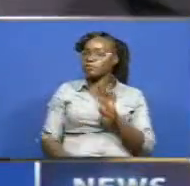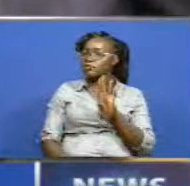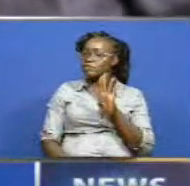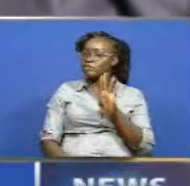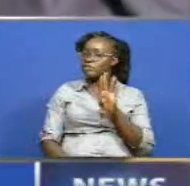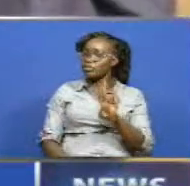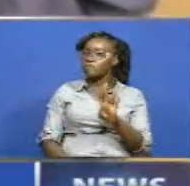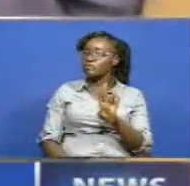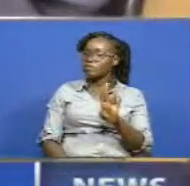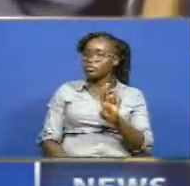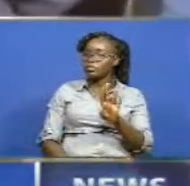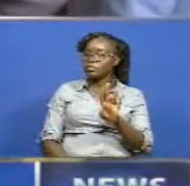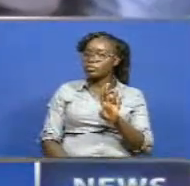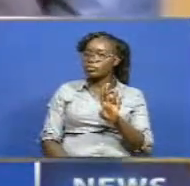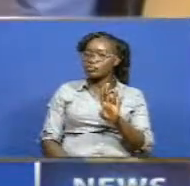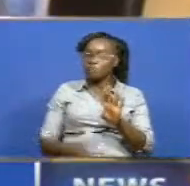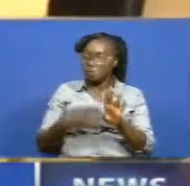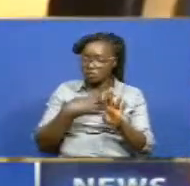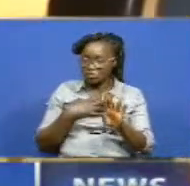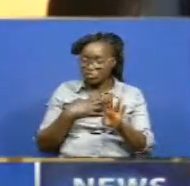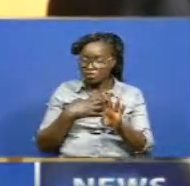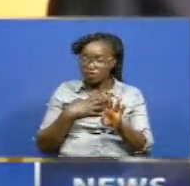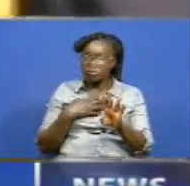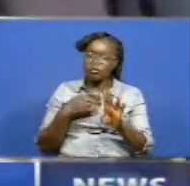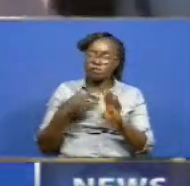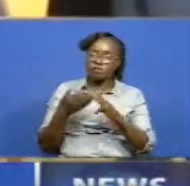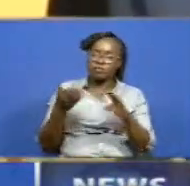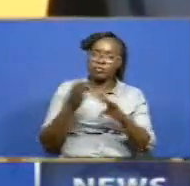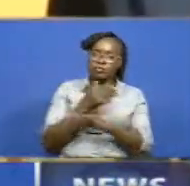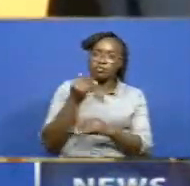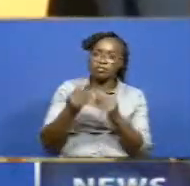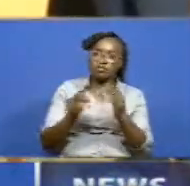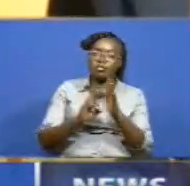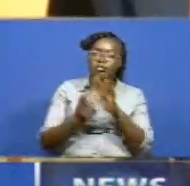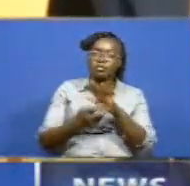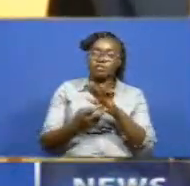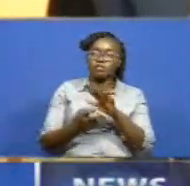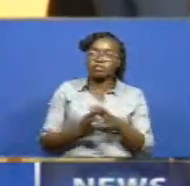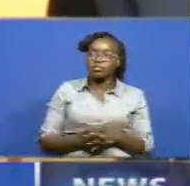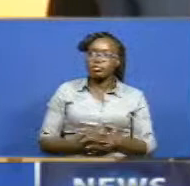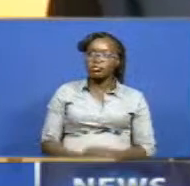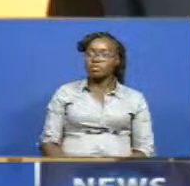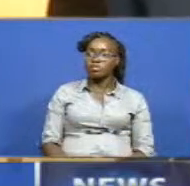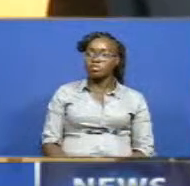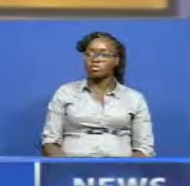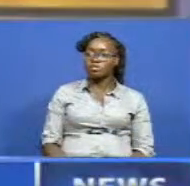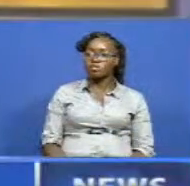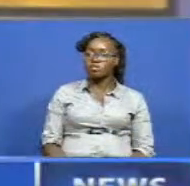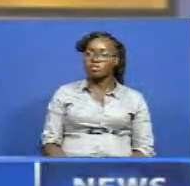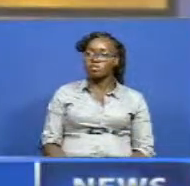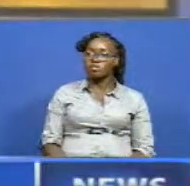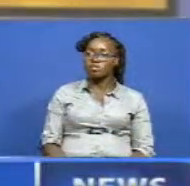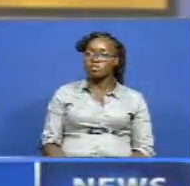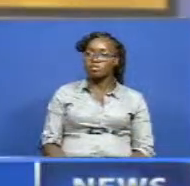Nkatha, and Paul Kurgat, who resigned midstream. Suleiman Yeri, Channel 1 News.